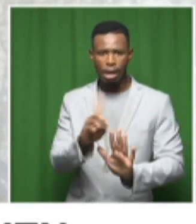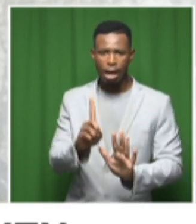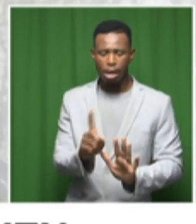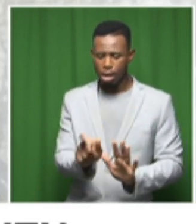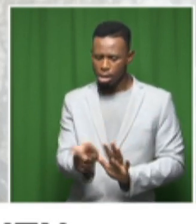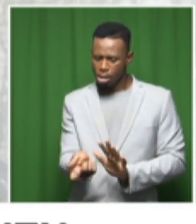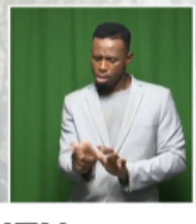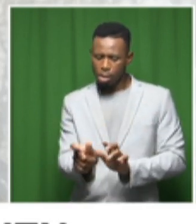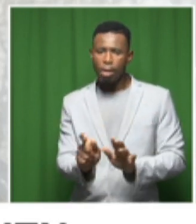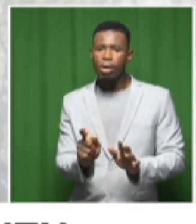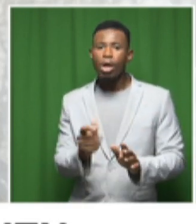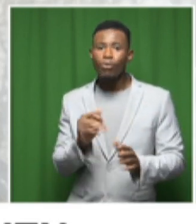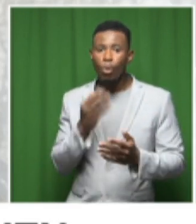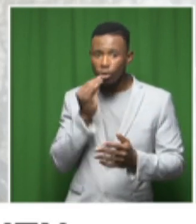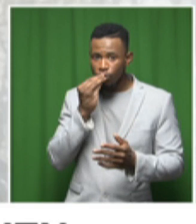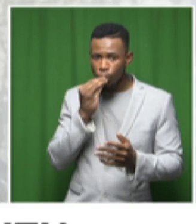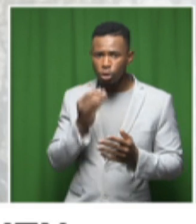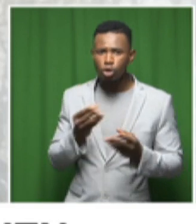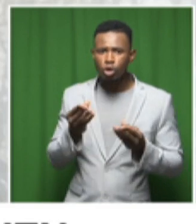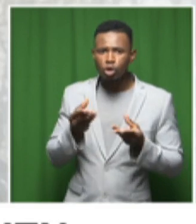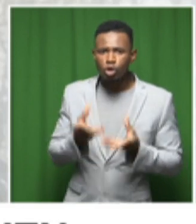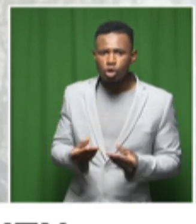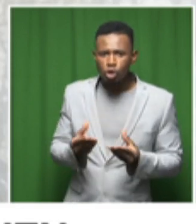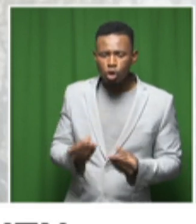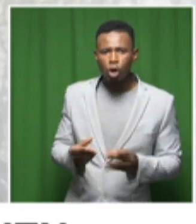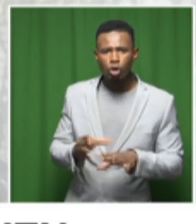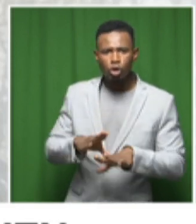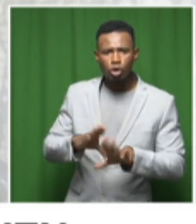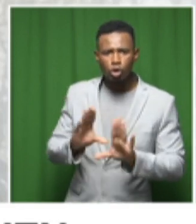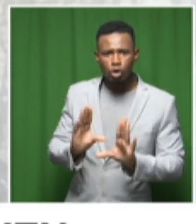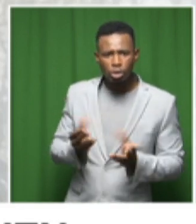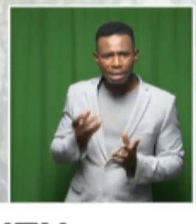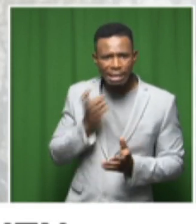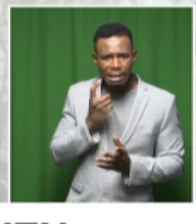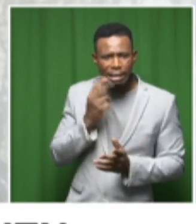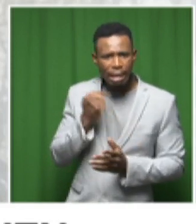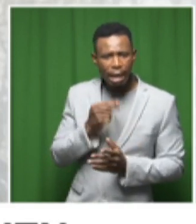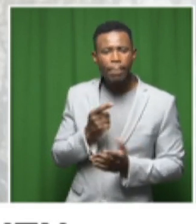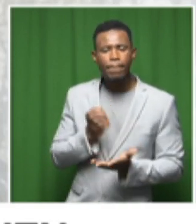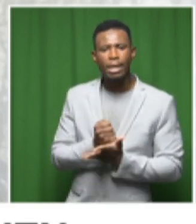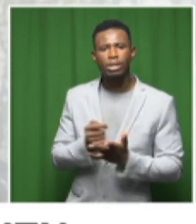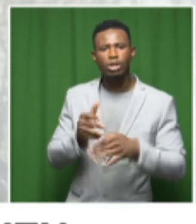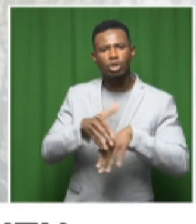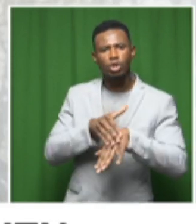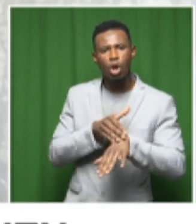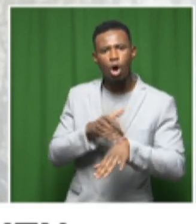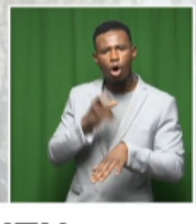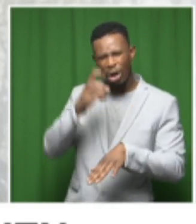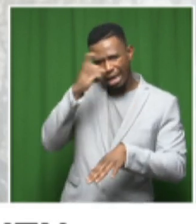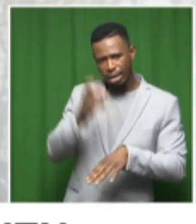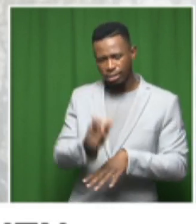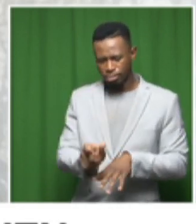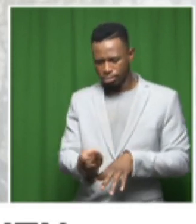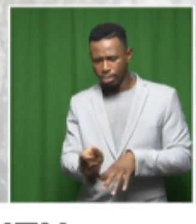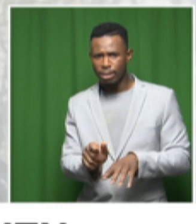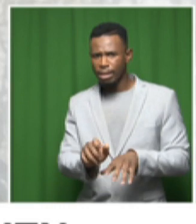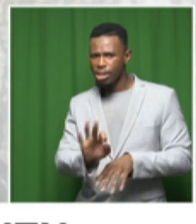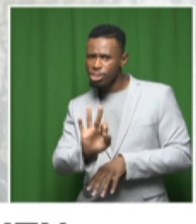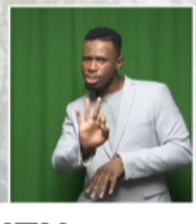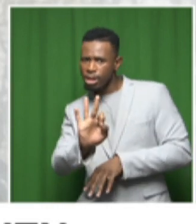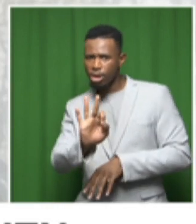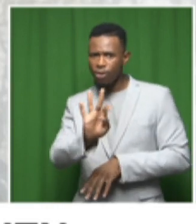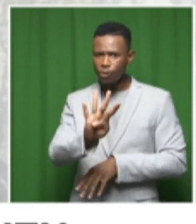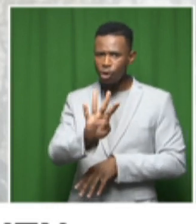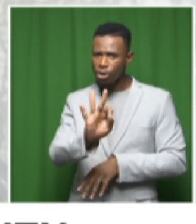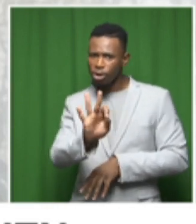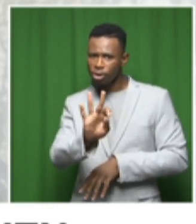matter of making sure that you cook it on slow heat. And again, one of the things that I've mastered and I think